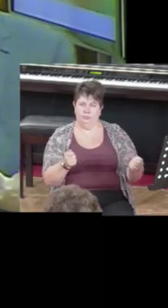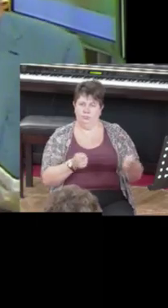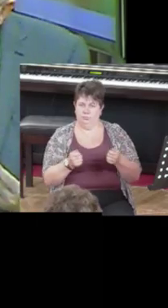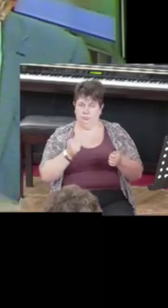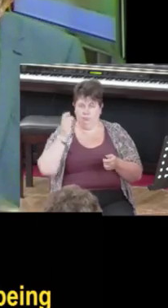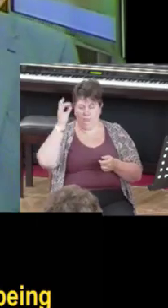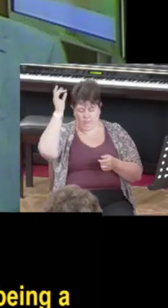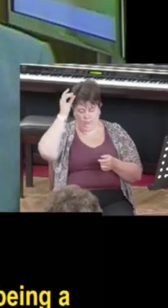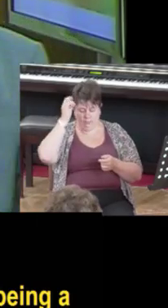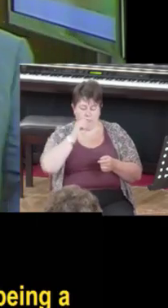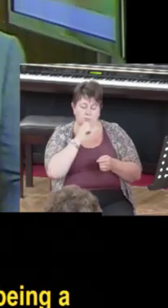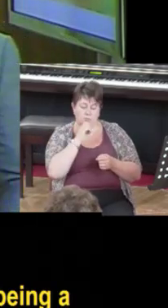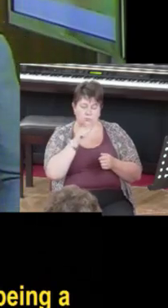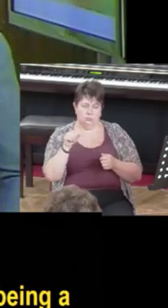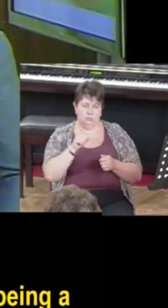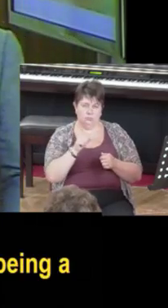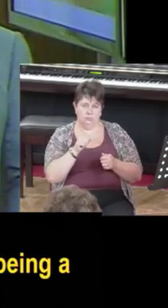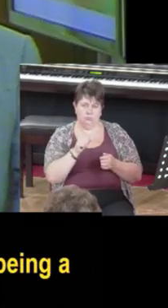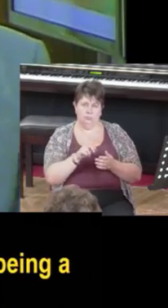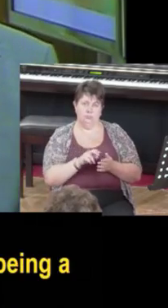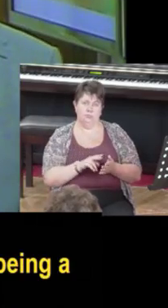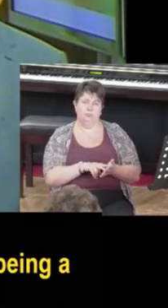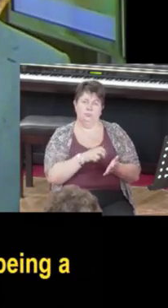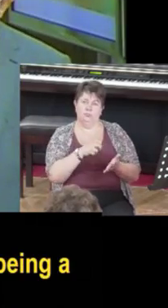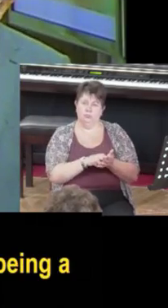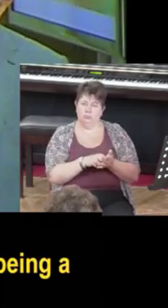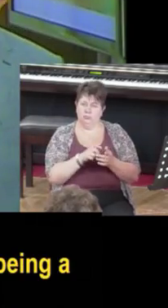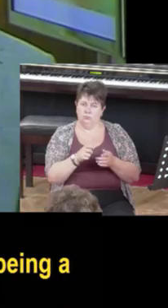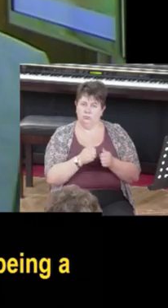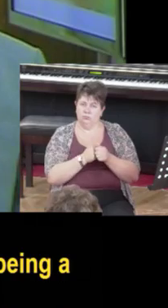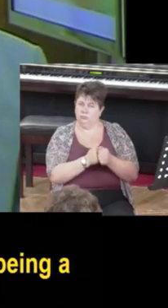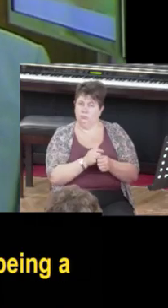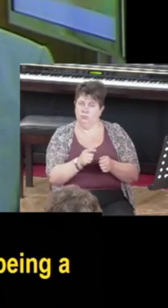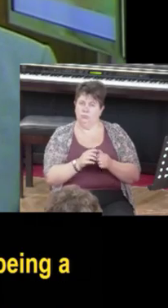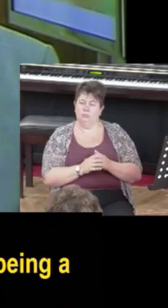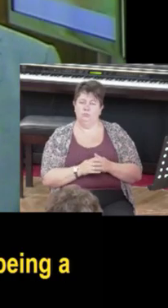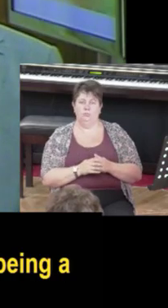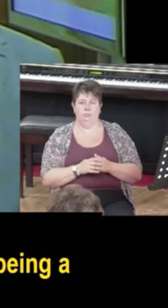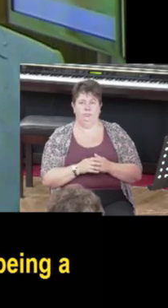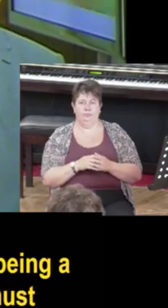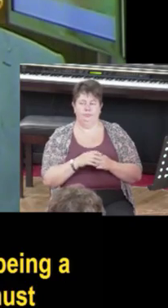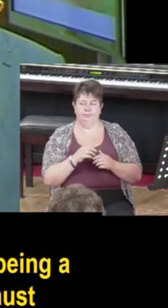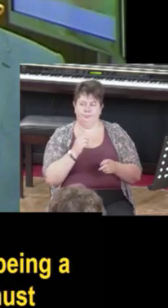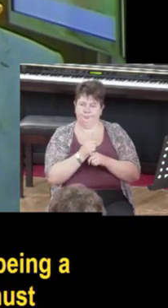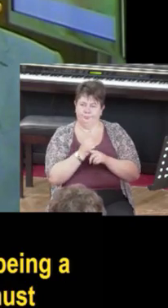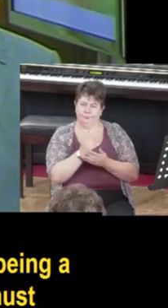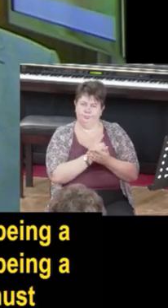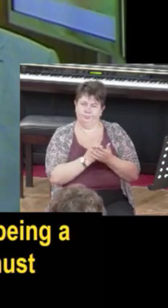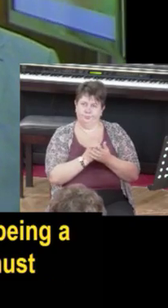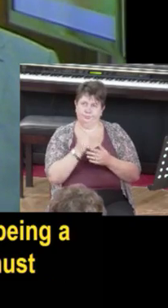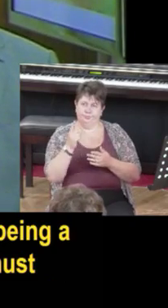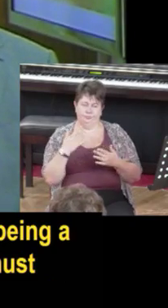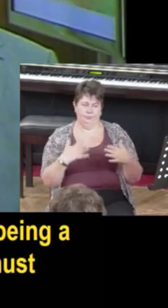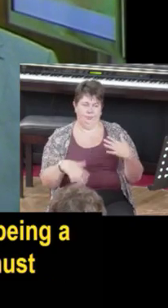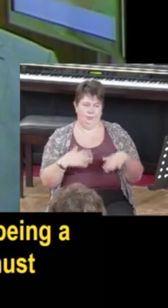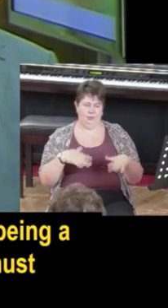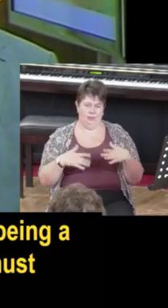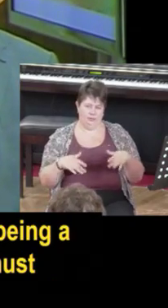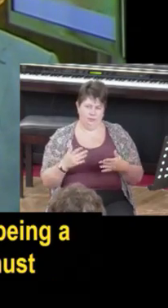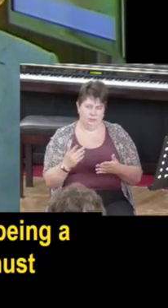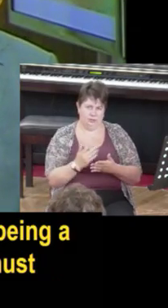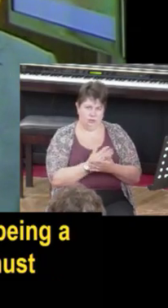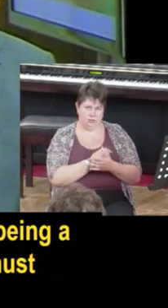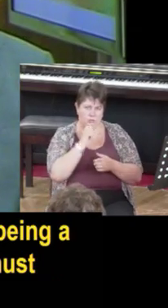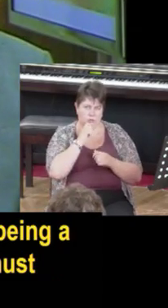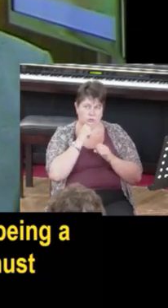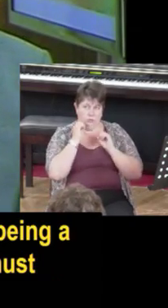subject ourselves. It speaks about him being a suffering savior to whom we must